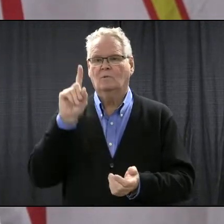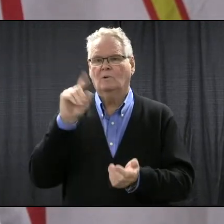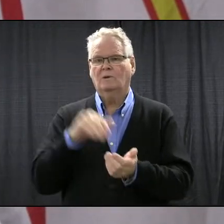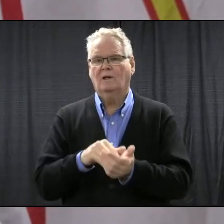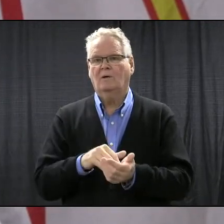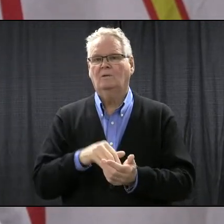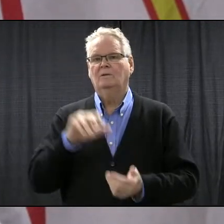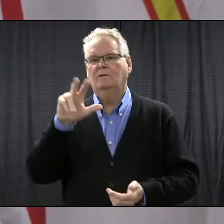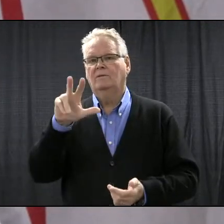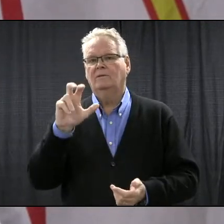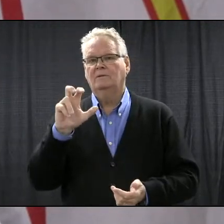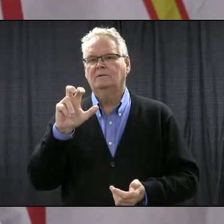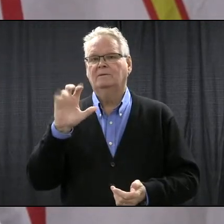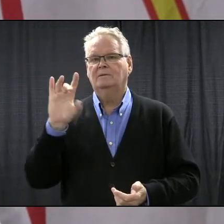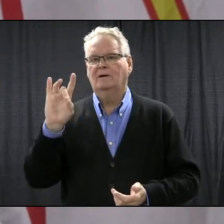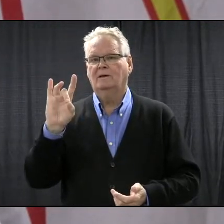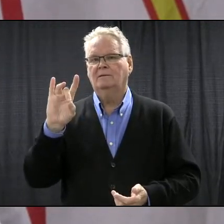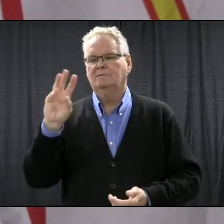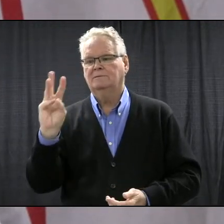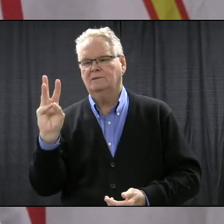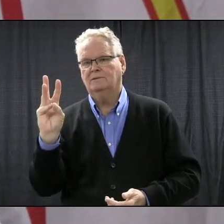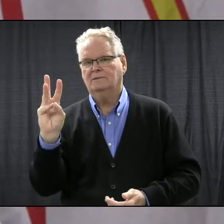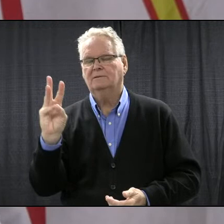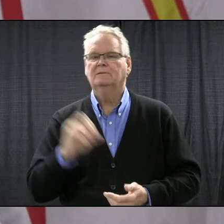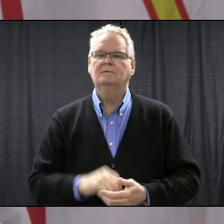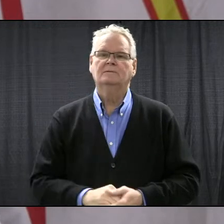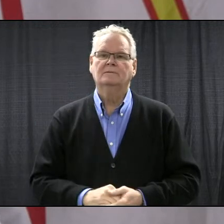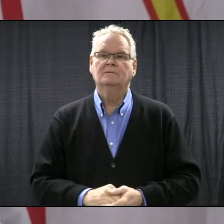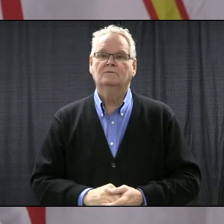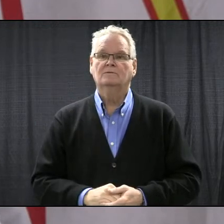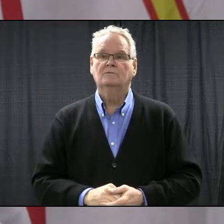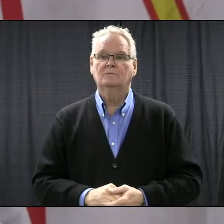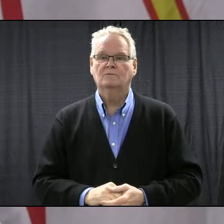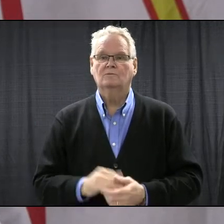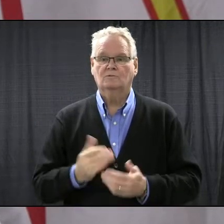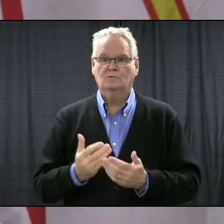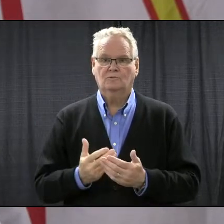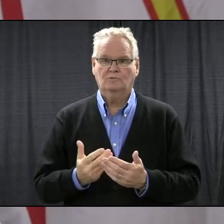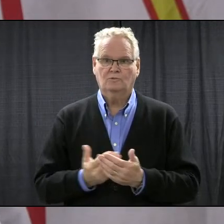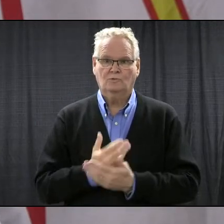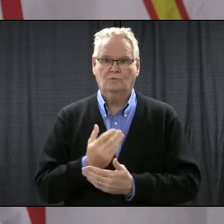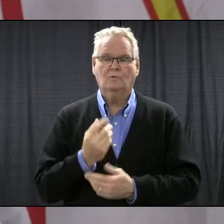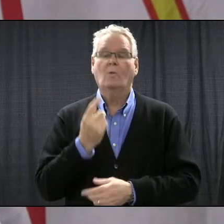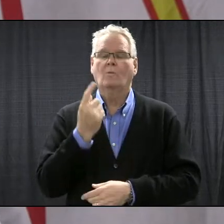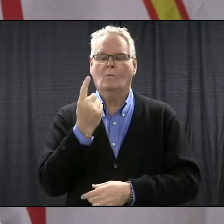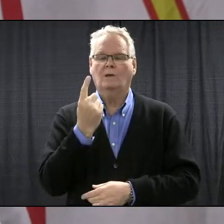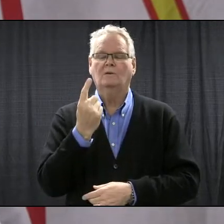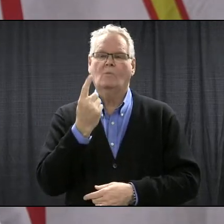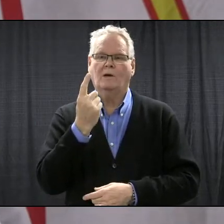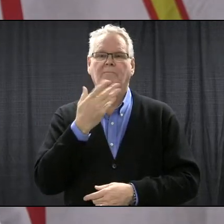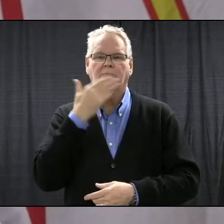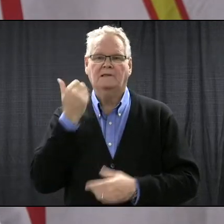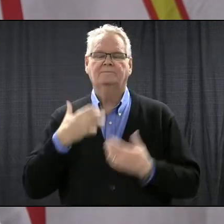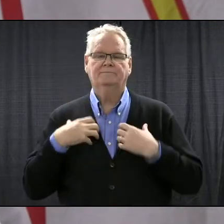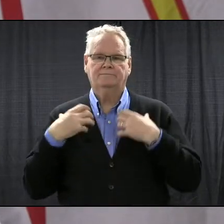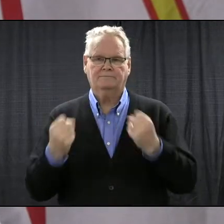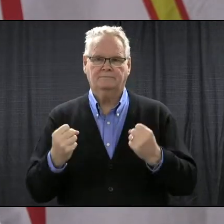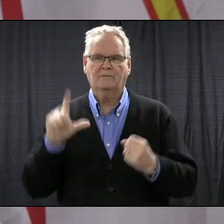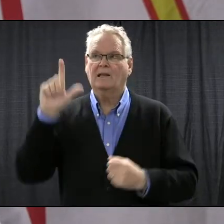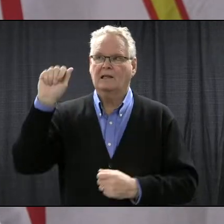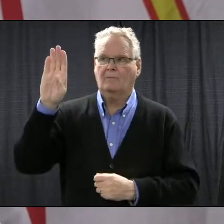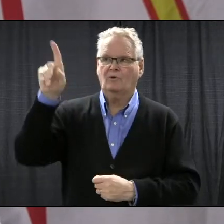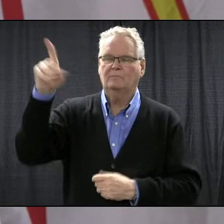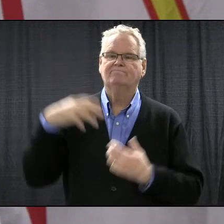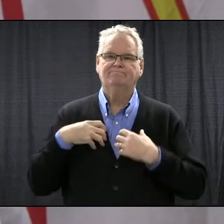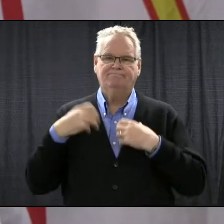1,386. There has been one new recovery since yesterday in the Labrador-Grenville Health region, leaving 5 active cases